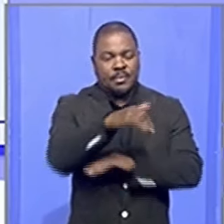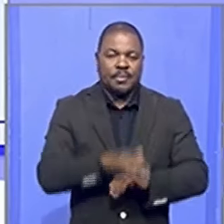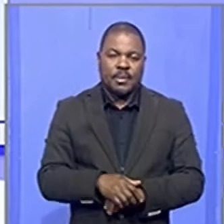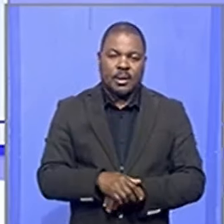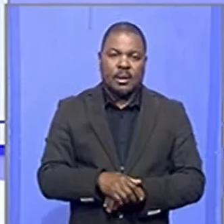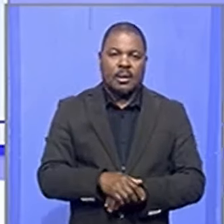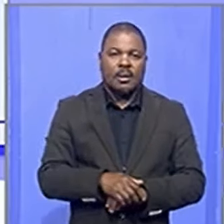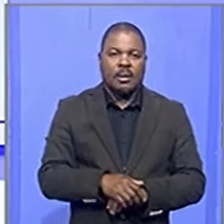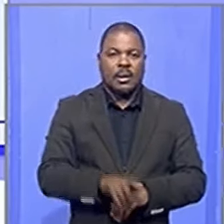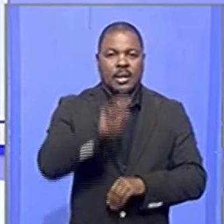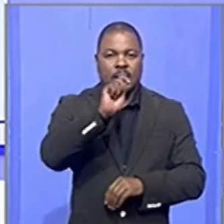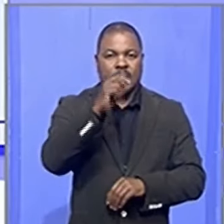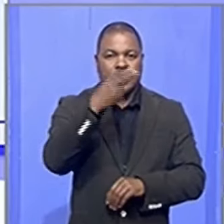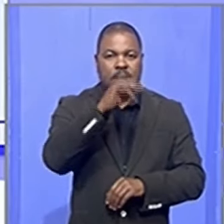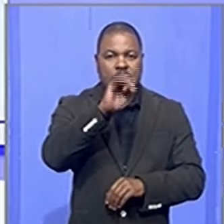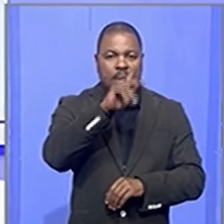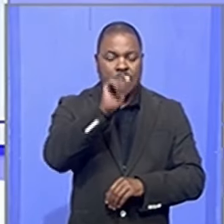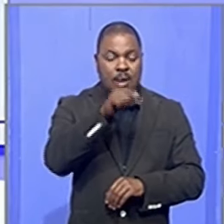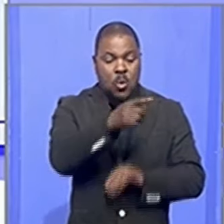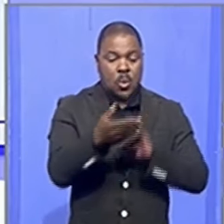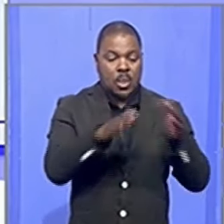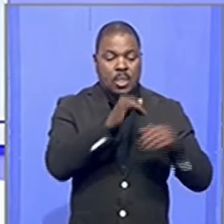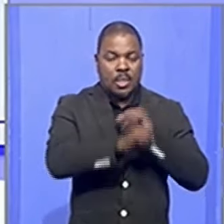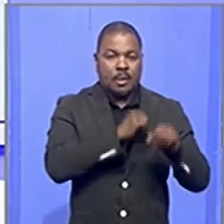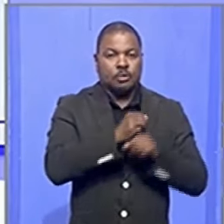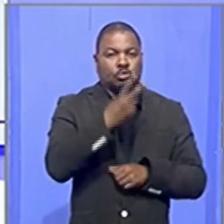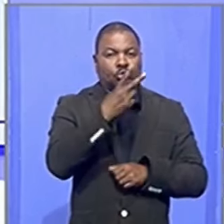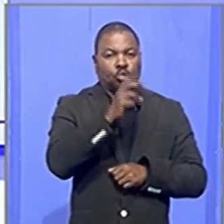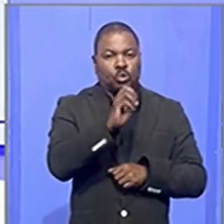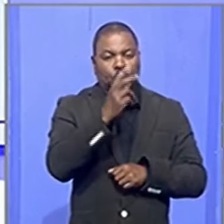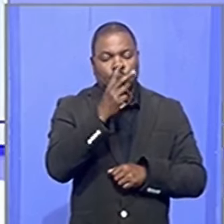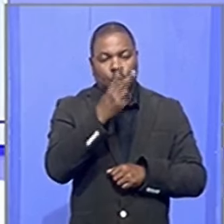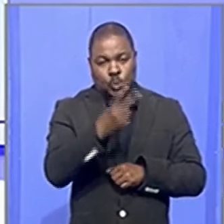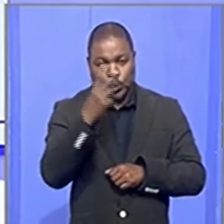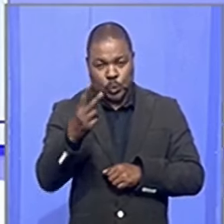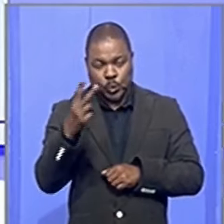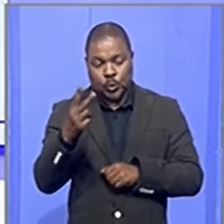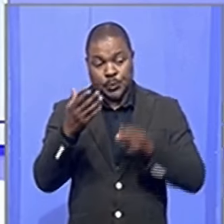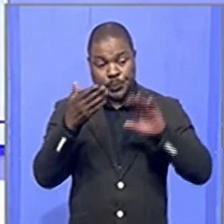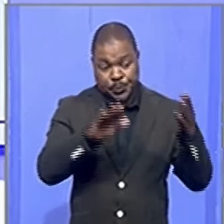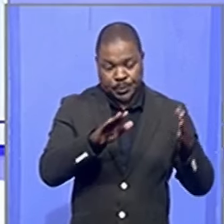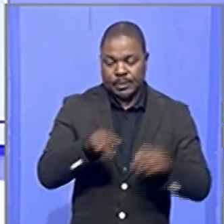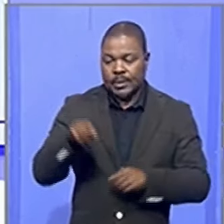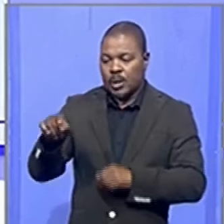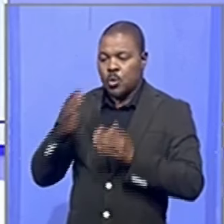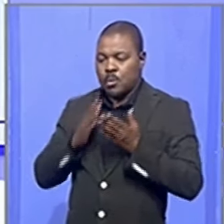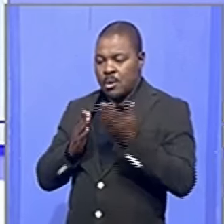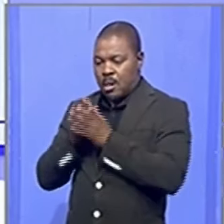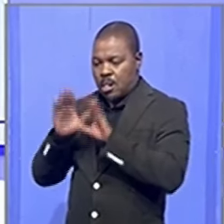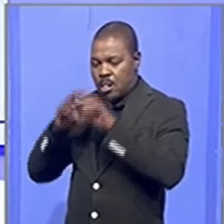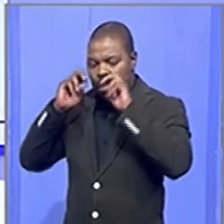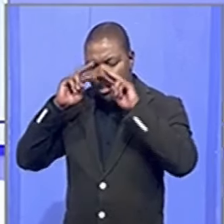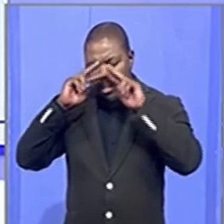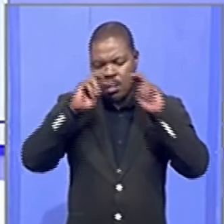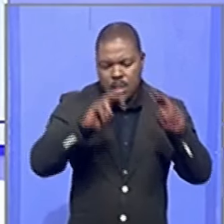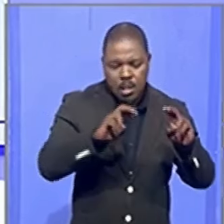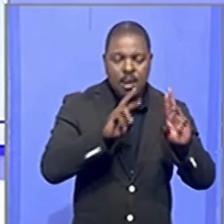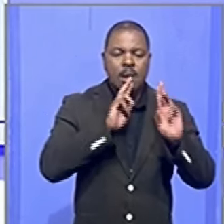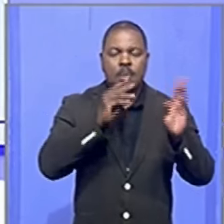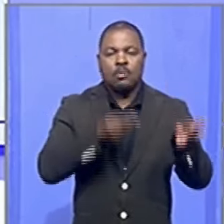lehu la Tlhompo Thika ngwageng wa 2022 khomišene ya ditokelo tša botho e hlomile dinyakišišo gomme ya lekolla pego